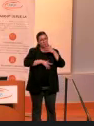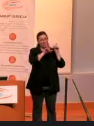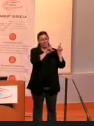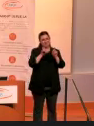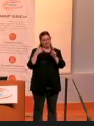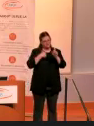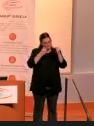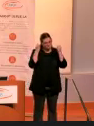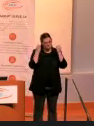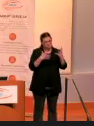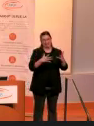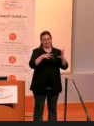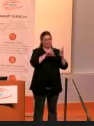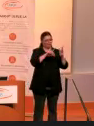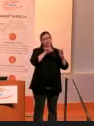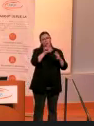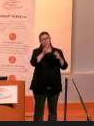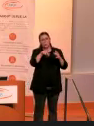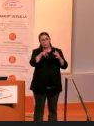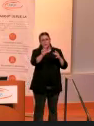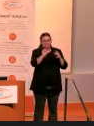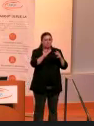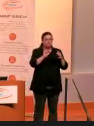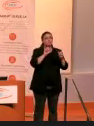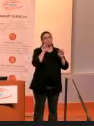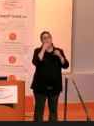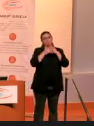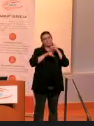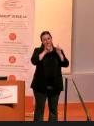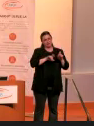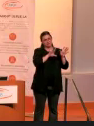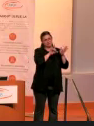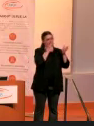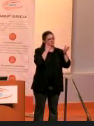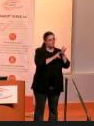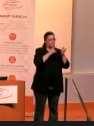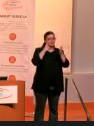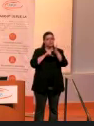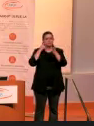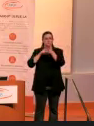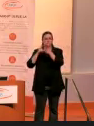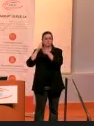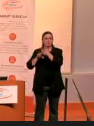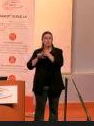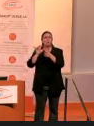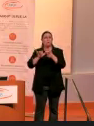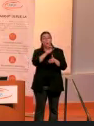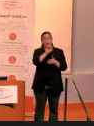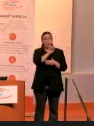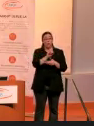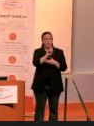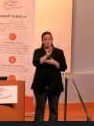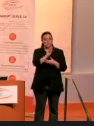for lupus over the years, but the whole things of omics, what we call, has